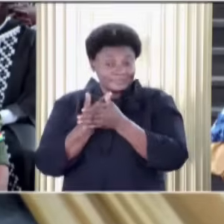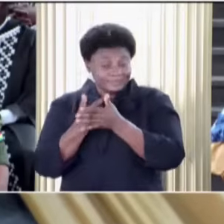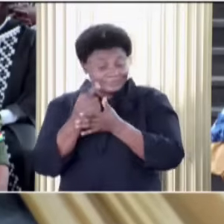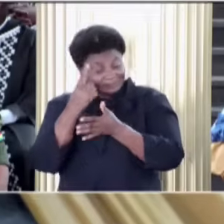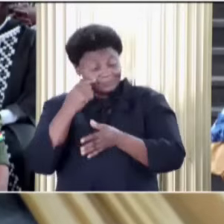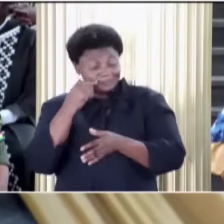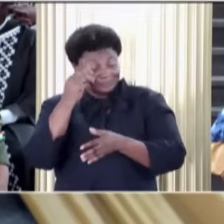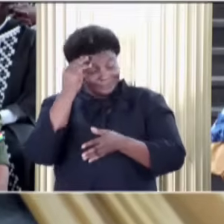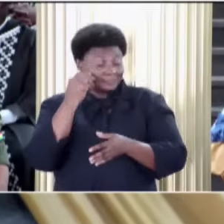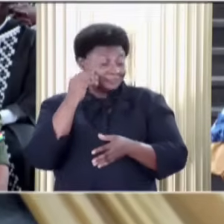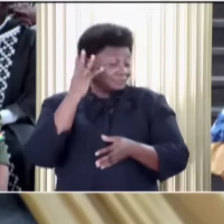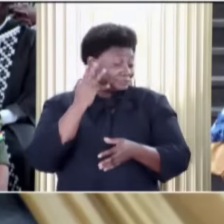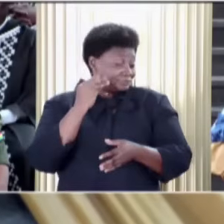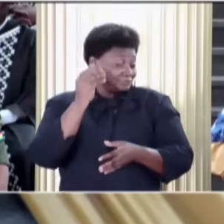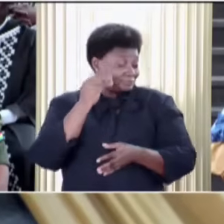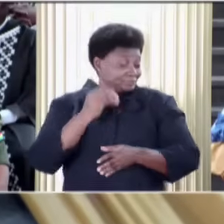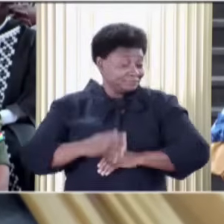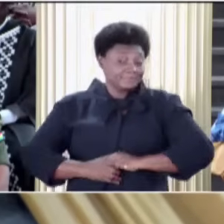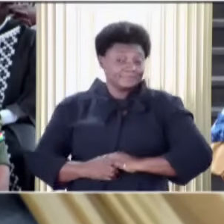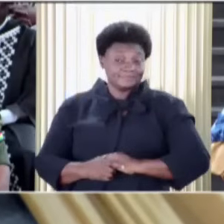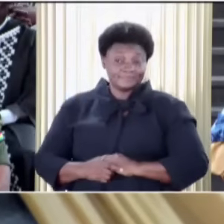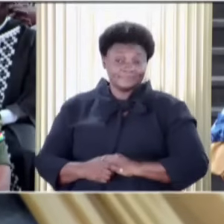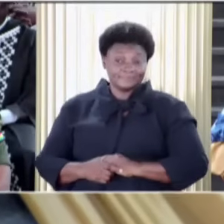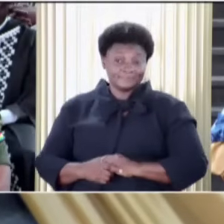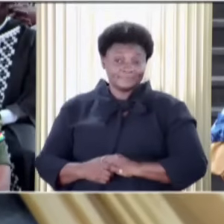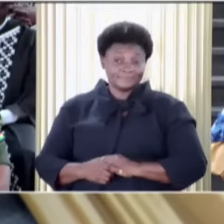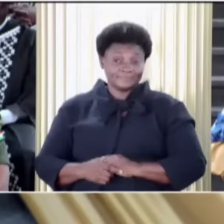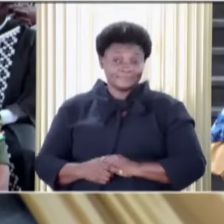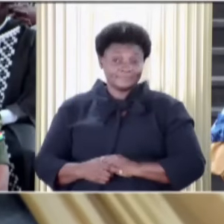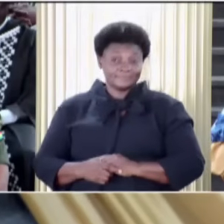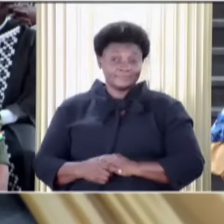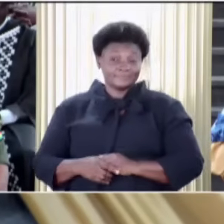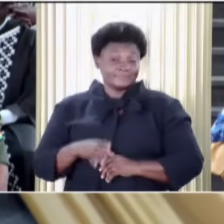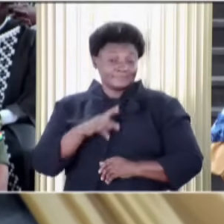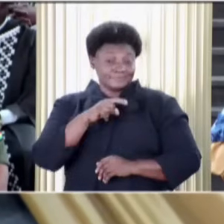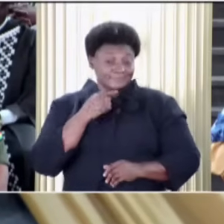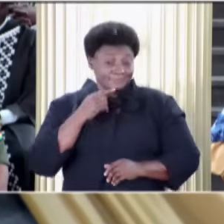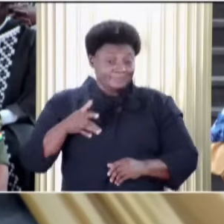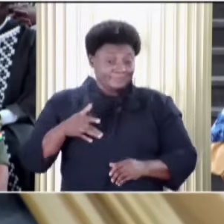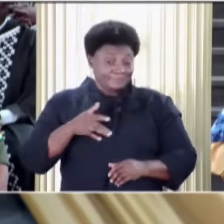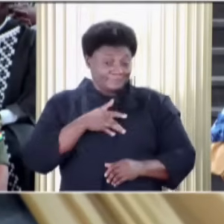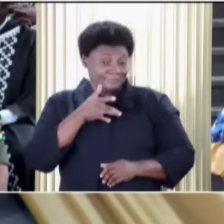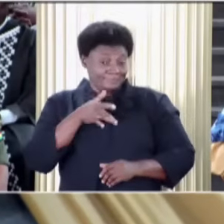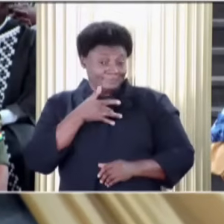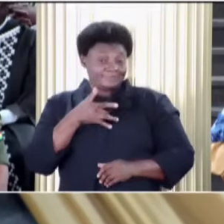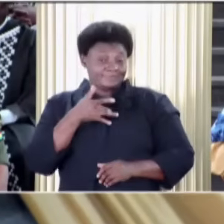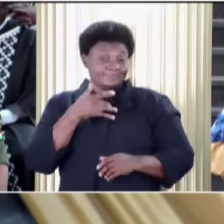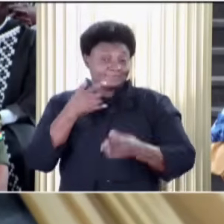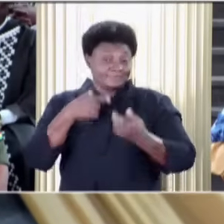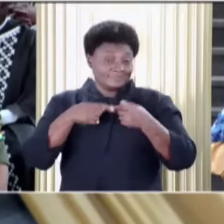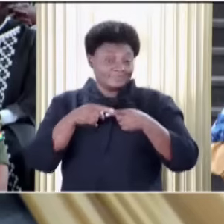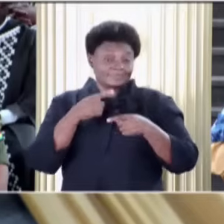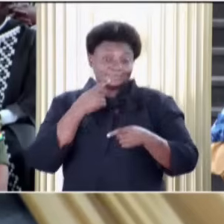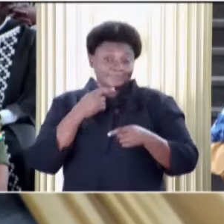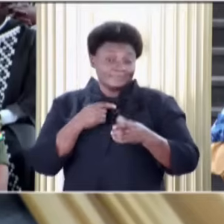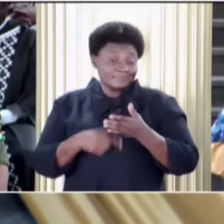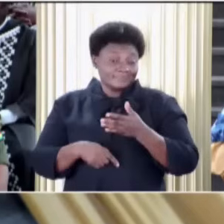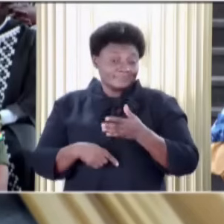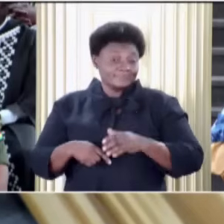memorable experiences. She is deeply passionate about the intersections